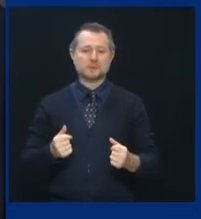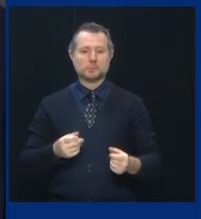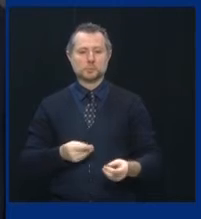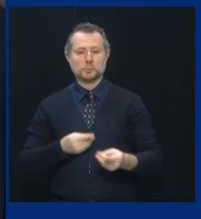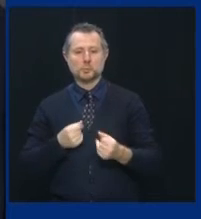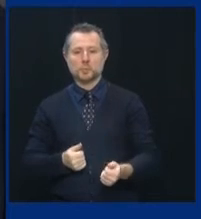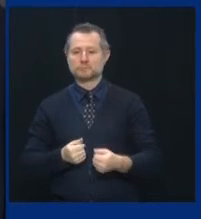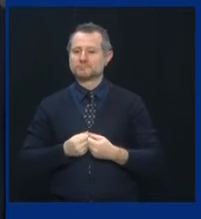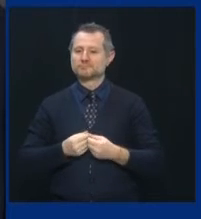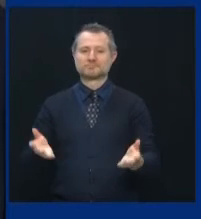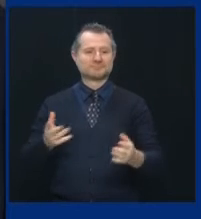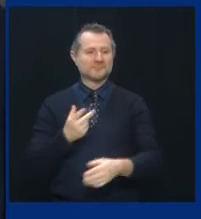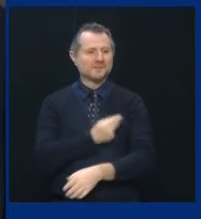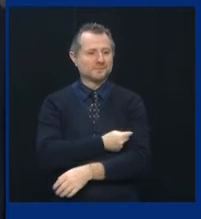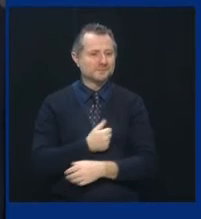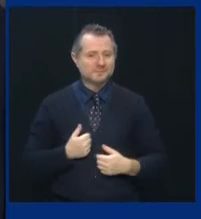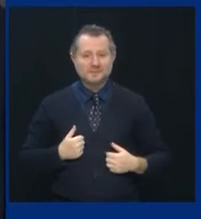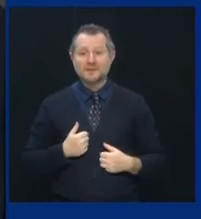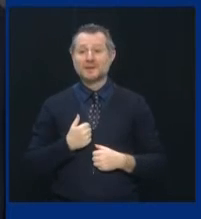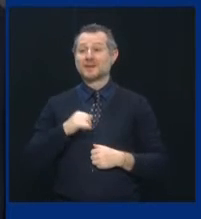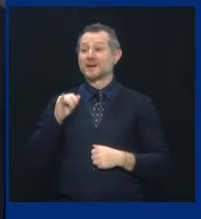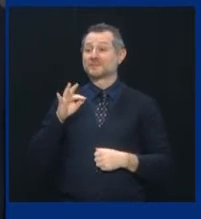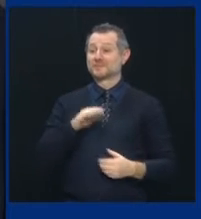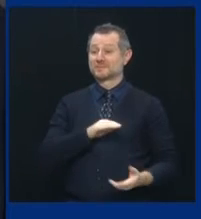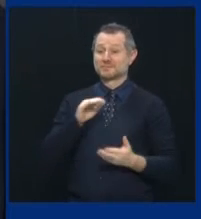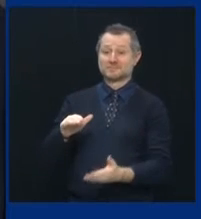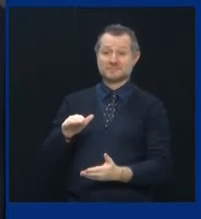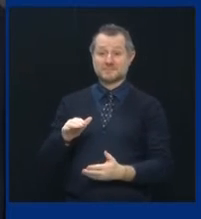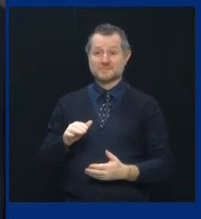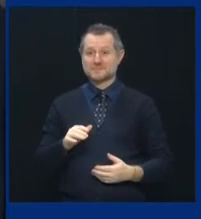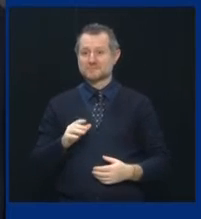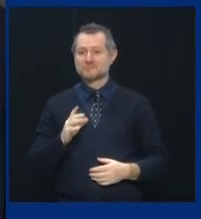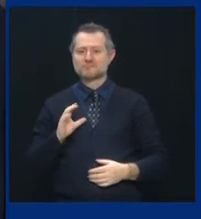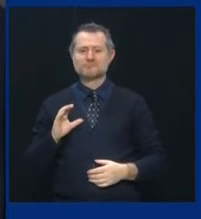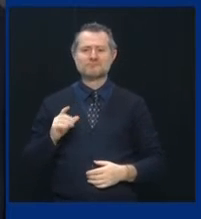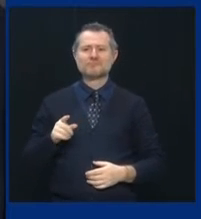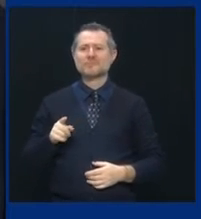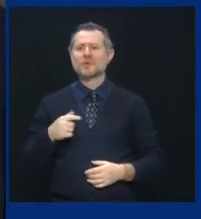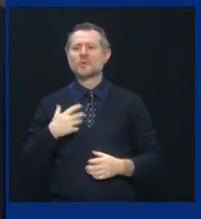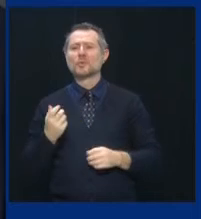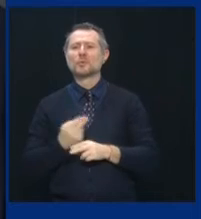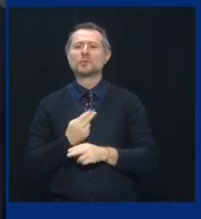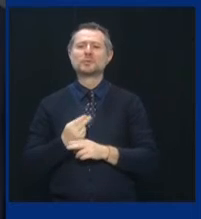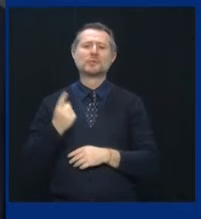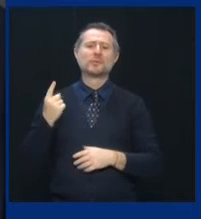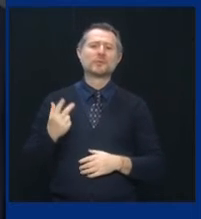have been given an allocation and you've only used a third of the allocation,